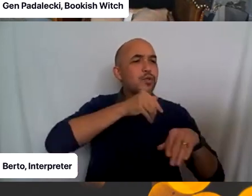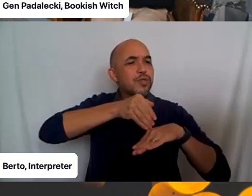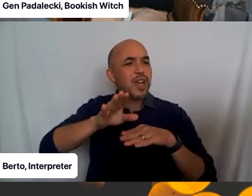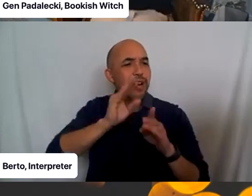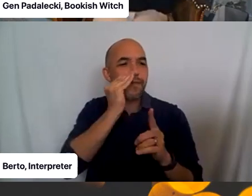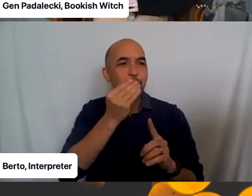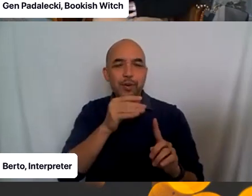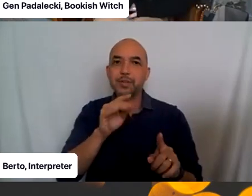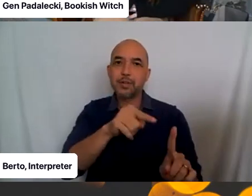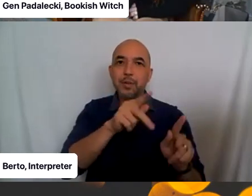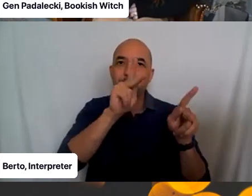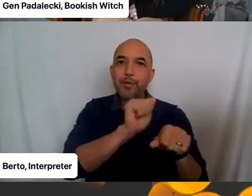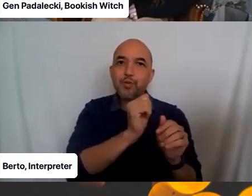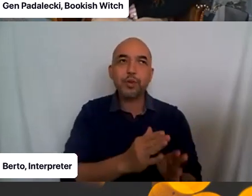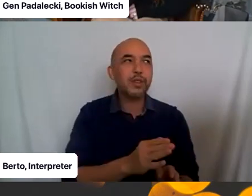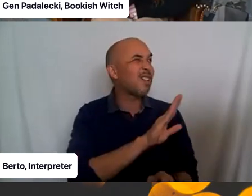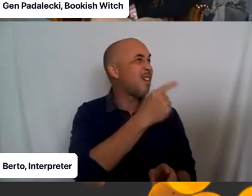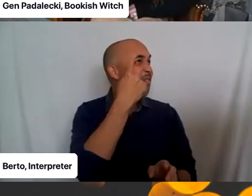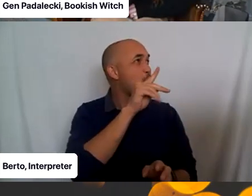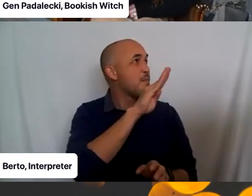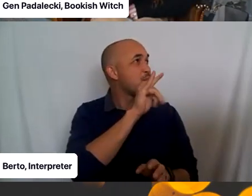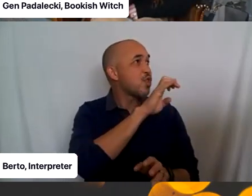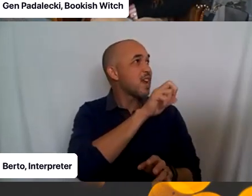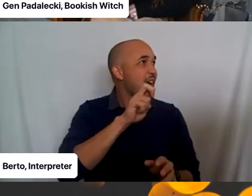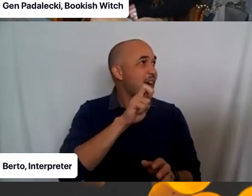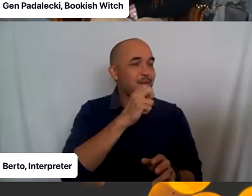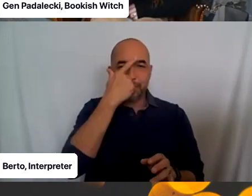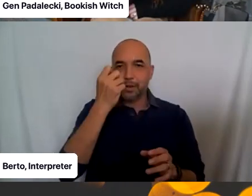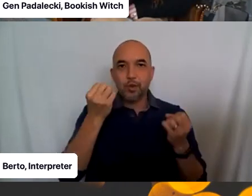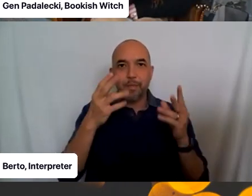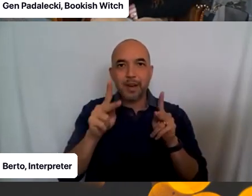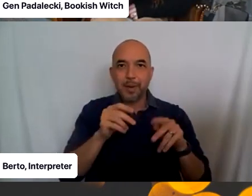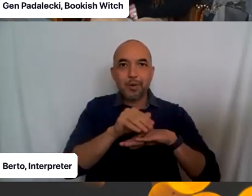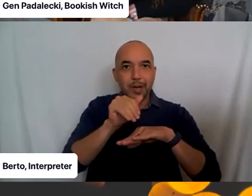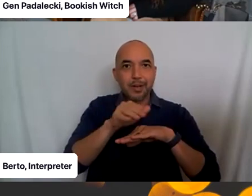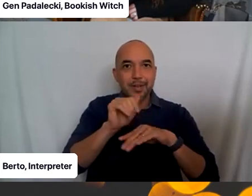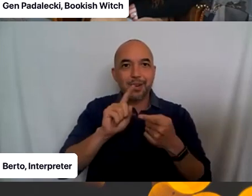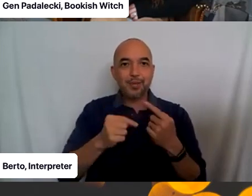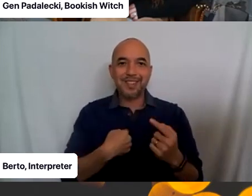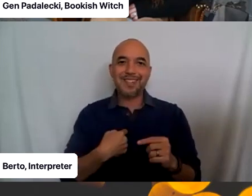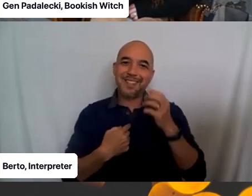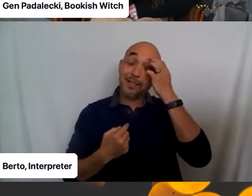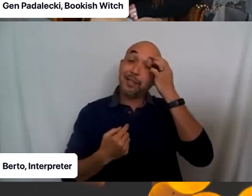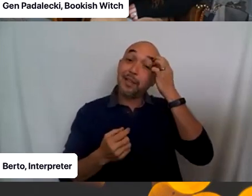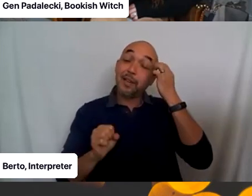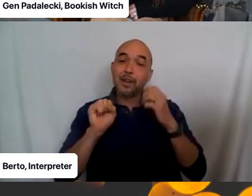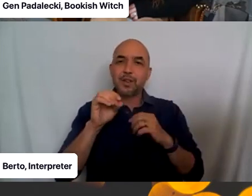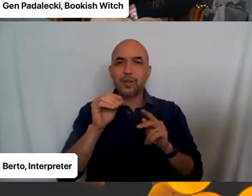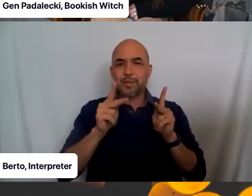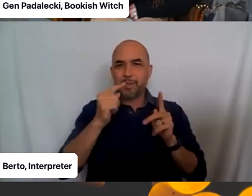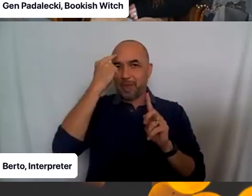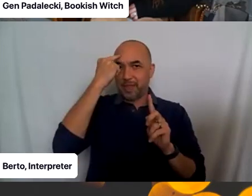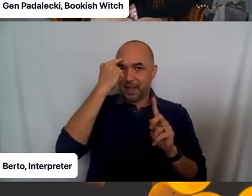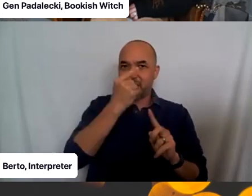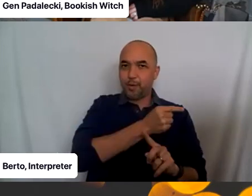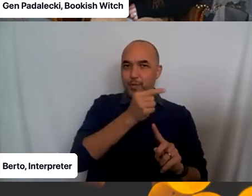So it really, a lot of people, when they think, when they hear the comp title of Gilmore Girls, they think like Lorelai and Rory. And